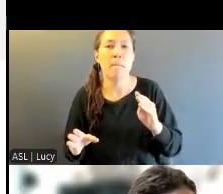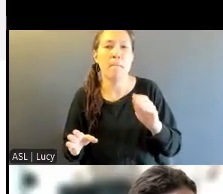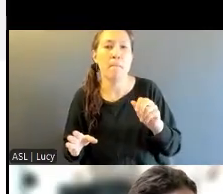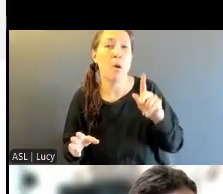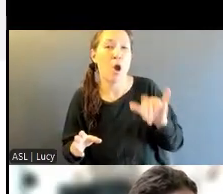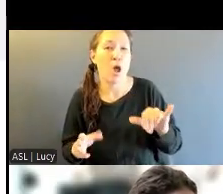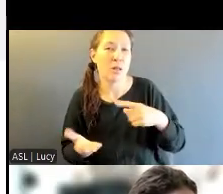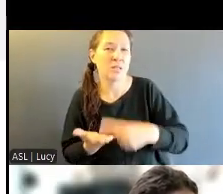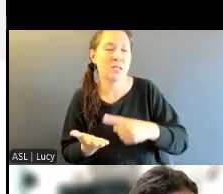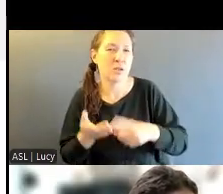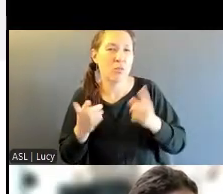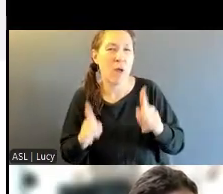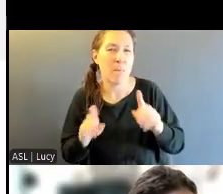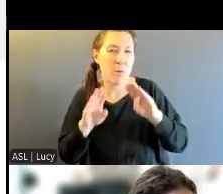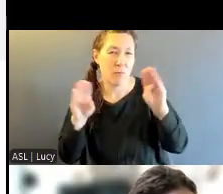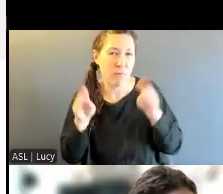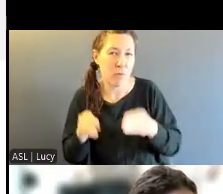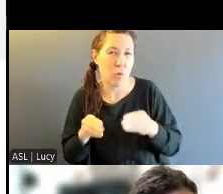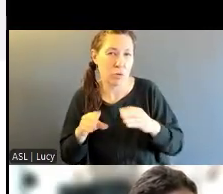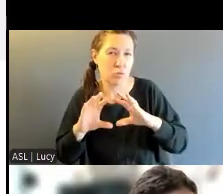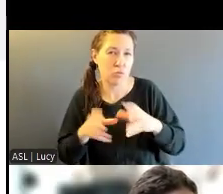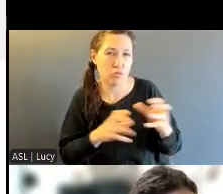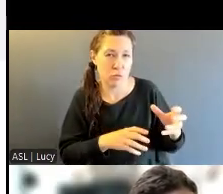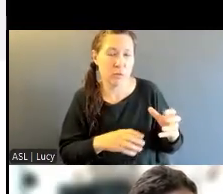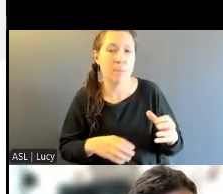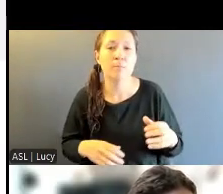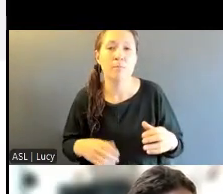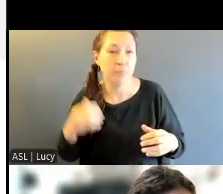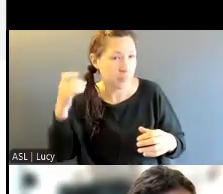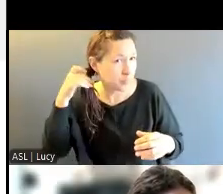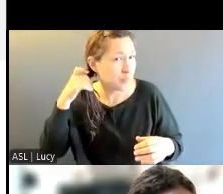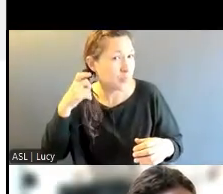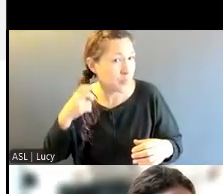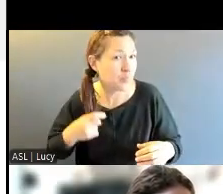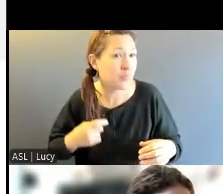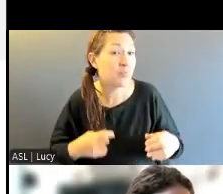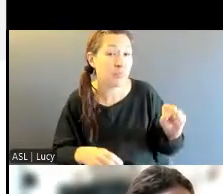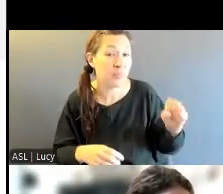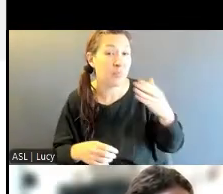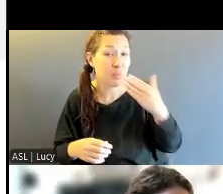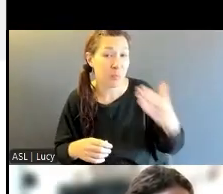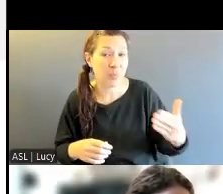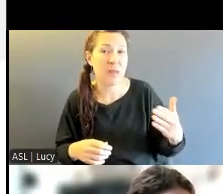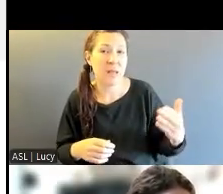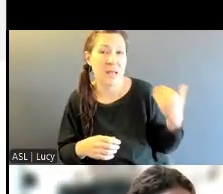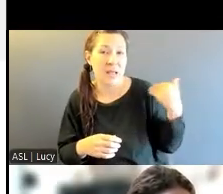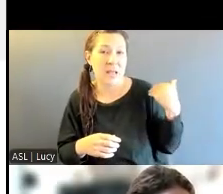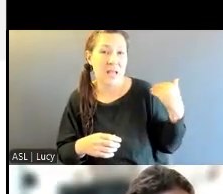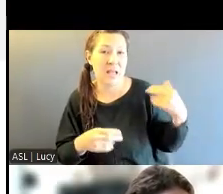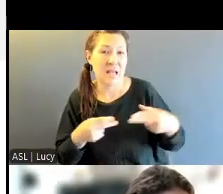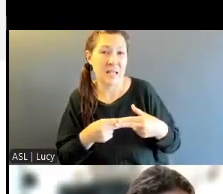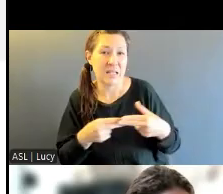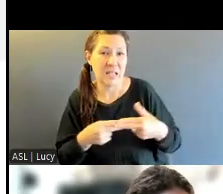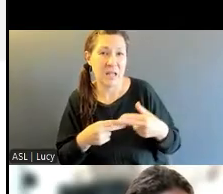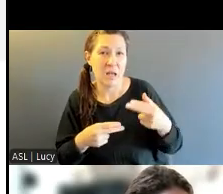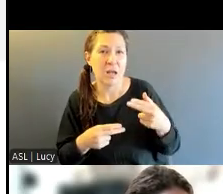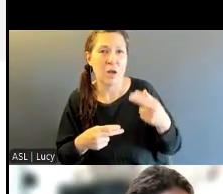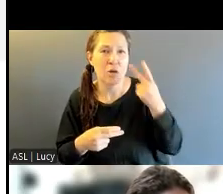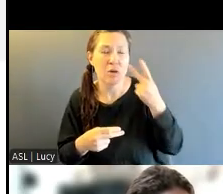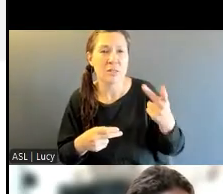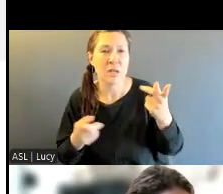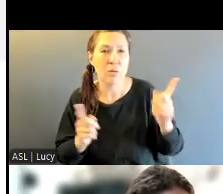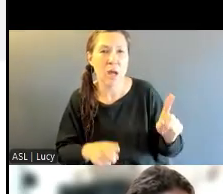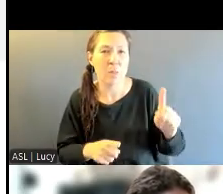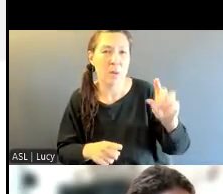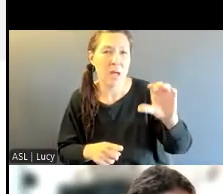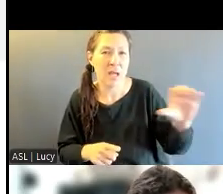Thank you, Michelle. We saw the last slide that Cape Cod residents born outside of the United States who speak a